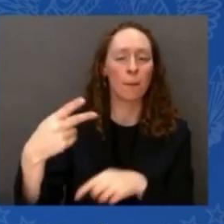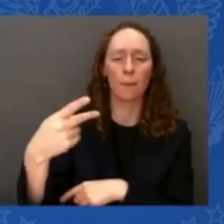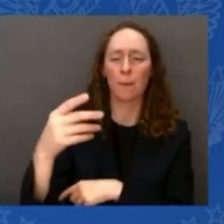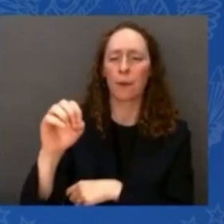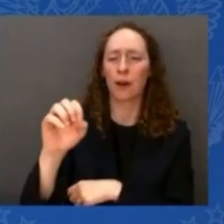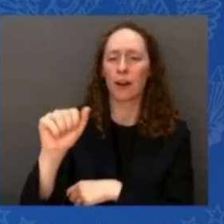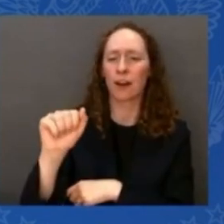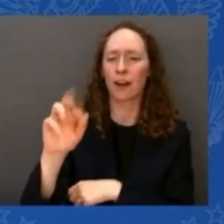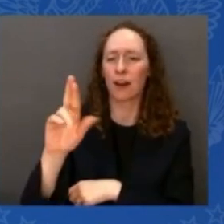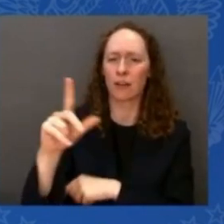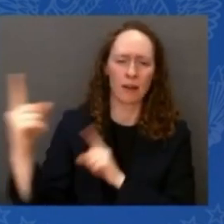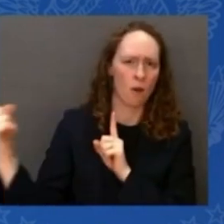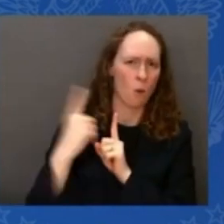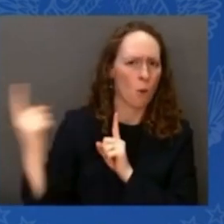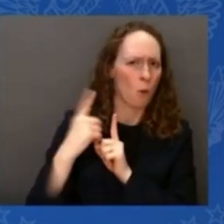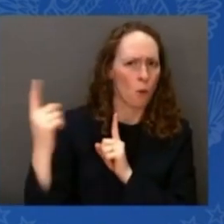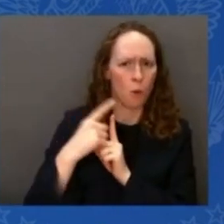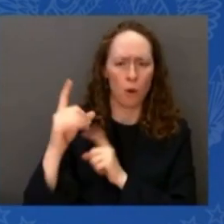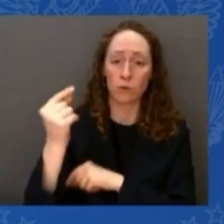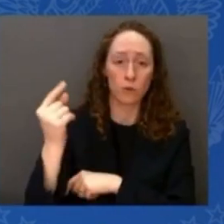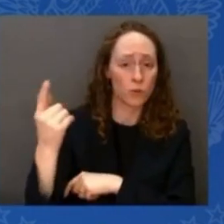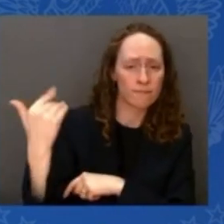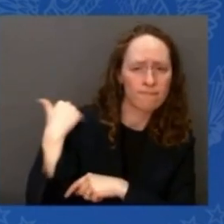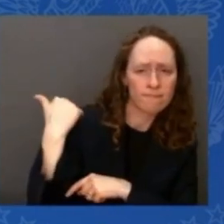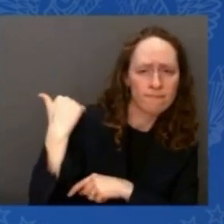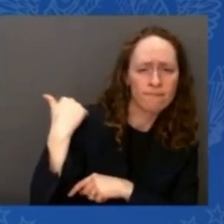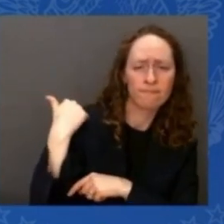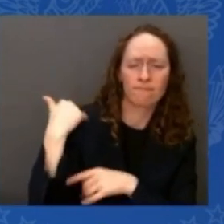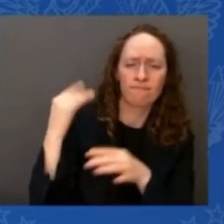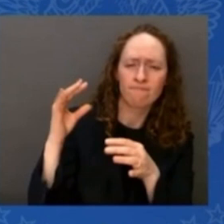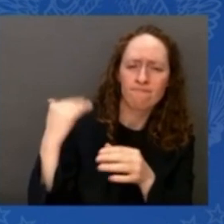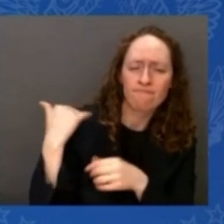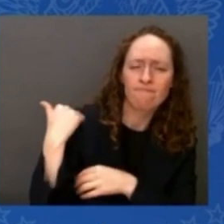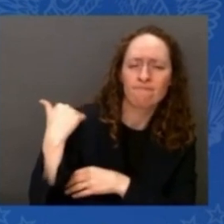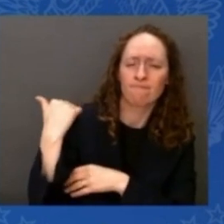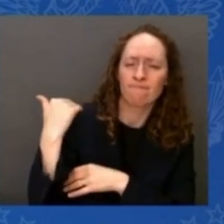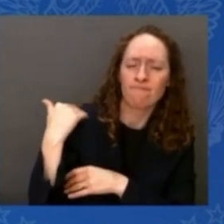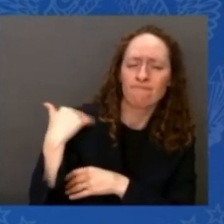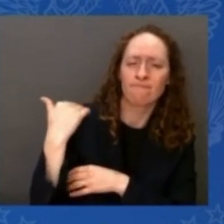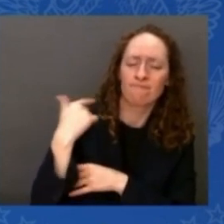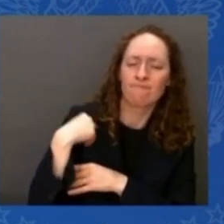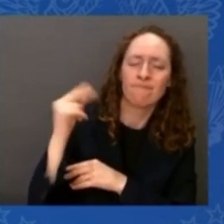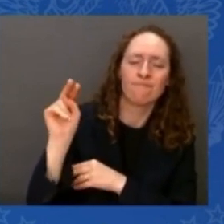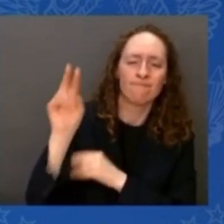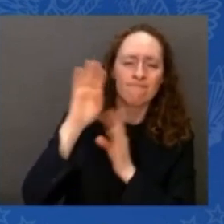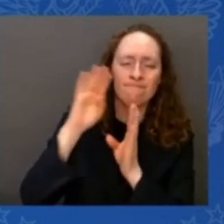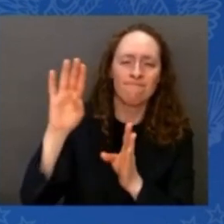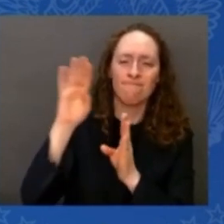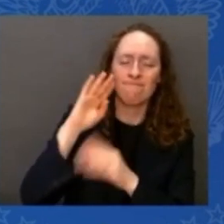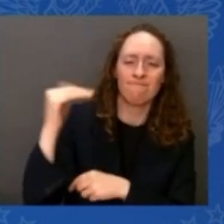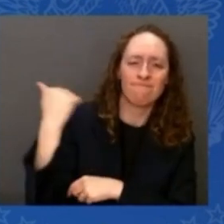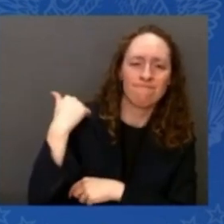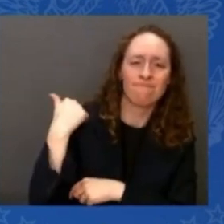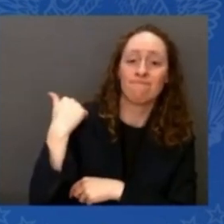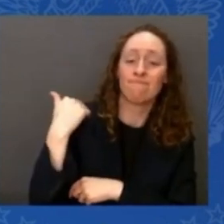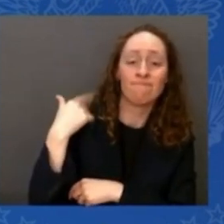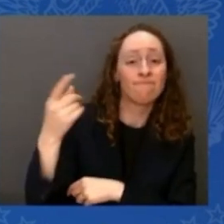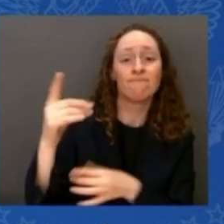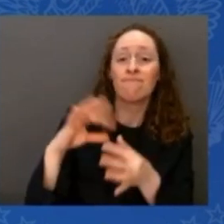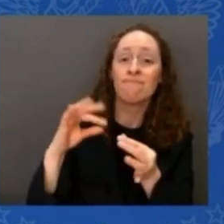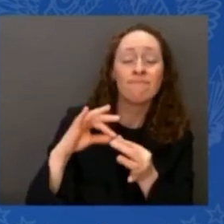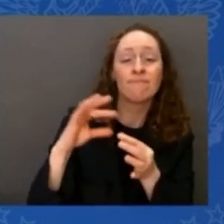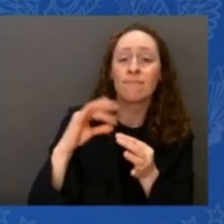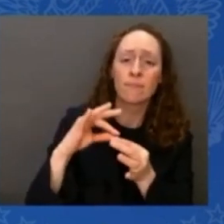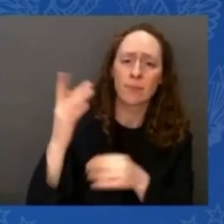I couldn't understand her. She'd whisper, she'd lean down. She'd actually breathe on me to make sure that there was a connection, a human connection. She